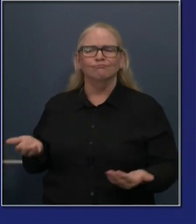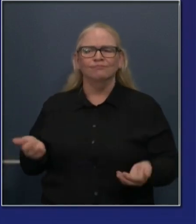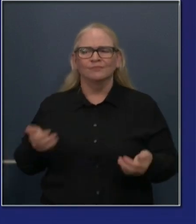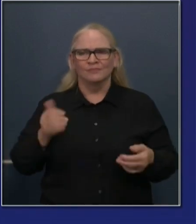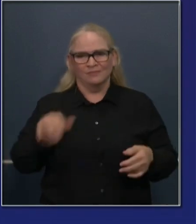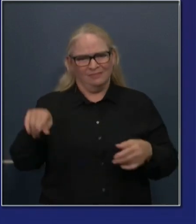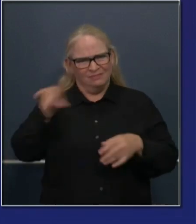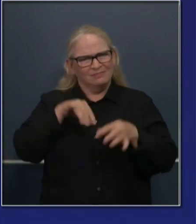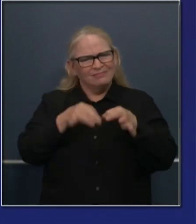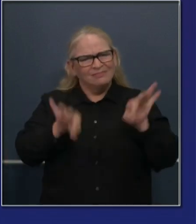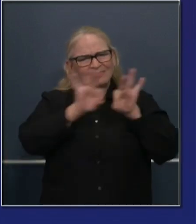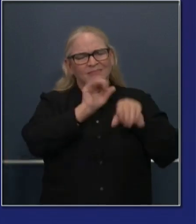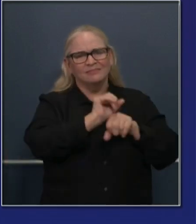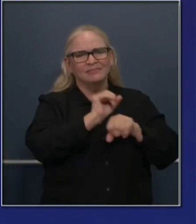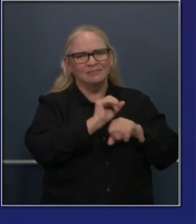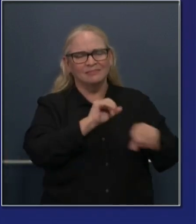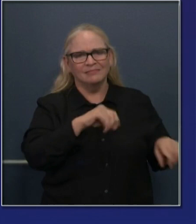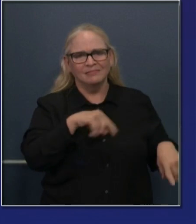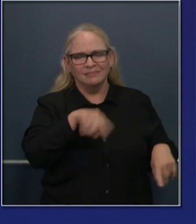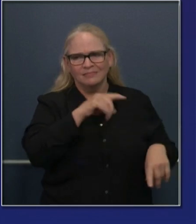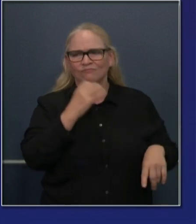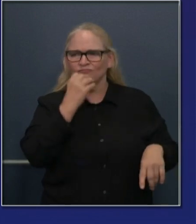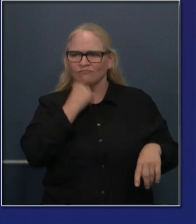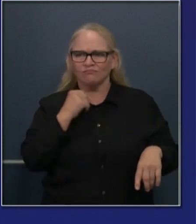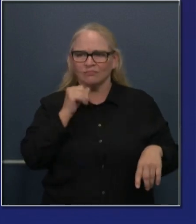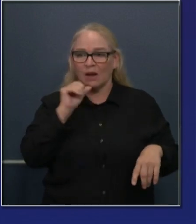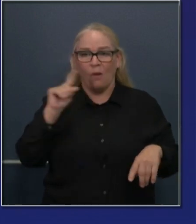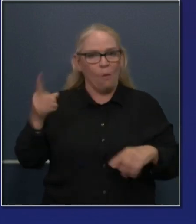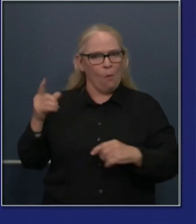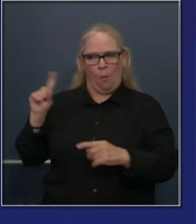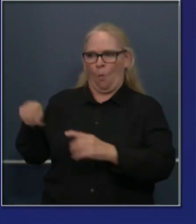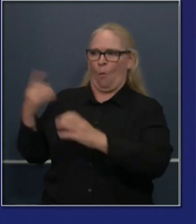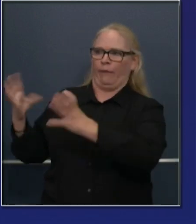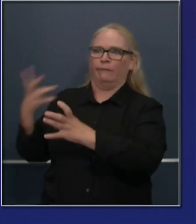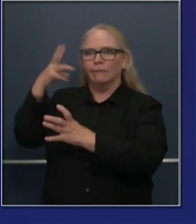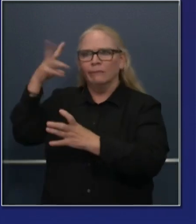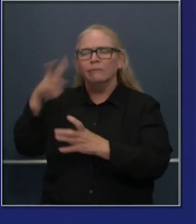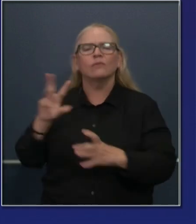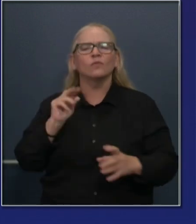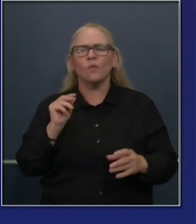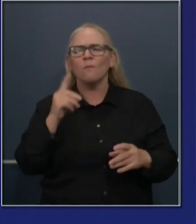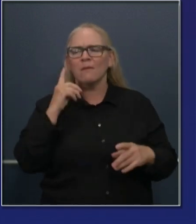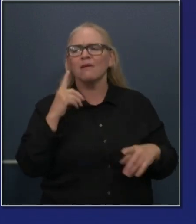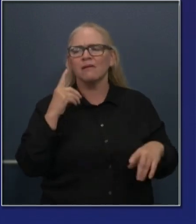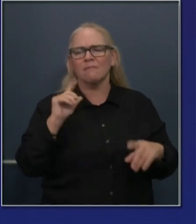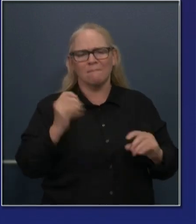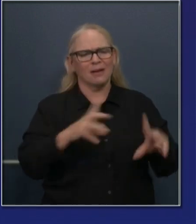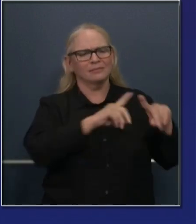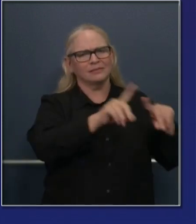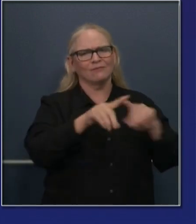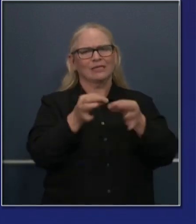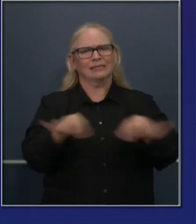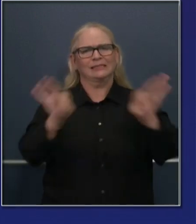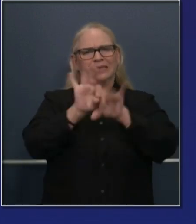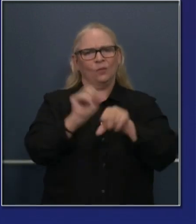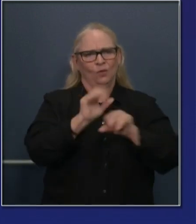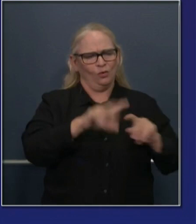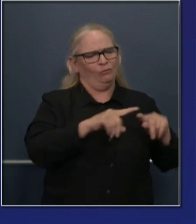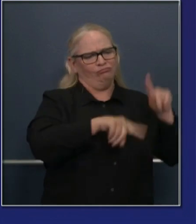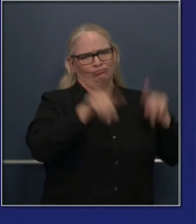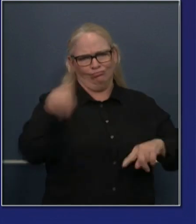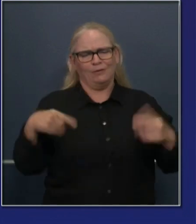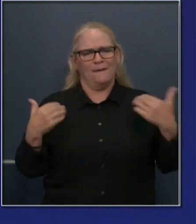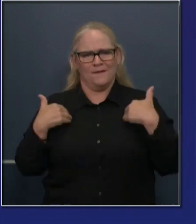exclusive to one segment of our society. It crosses all segments of society, essential workers. But it